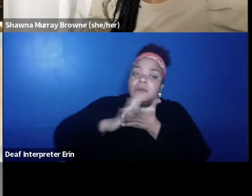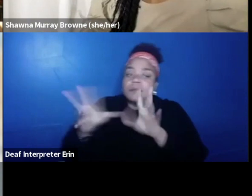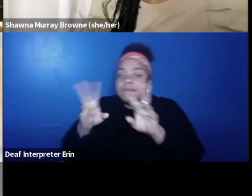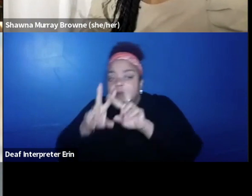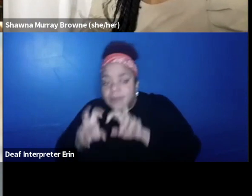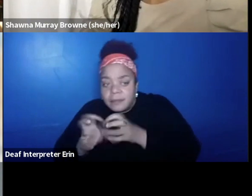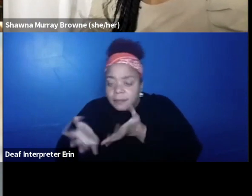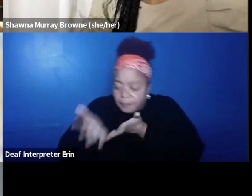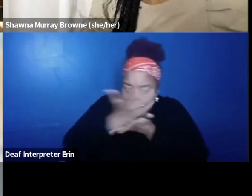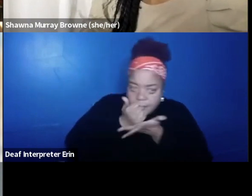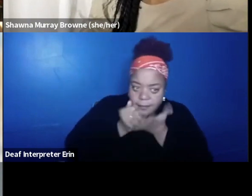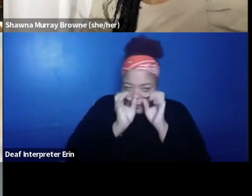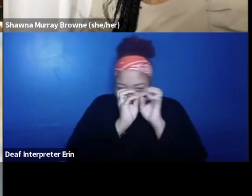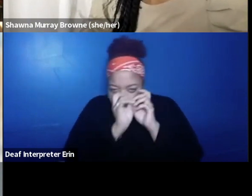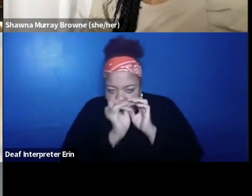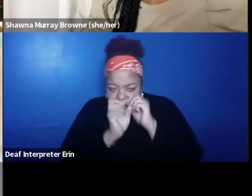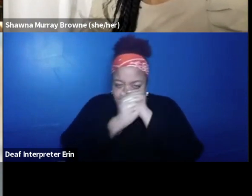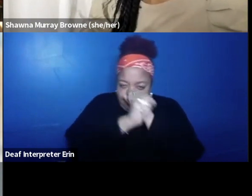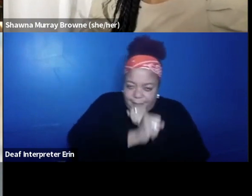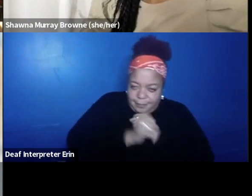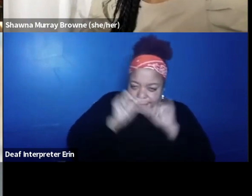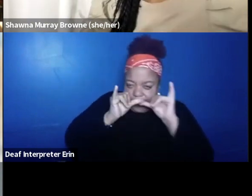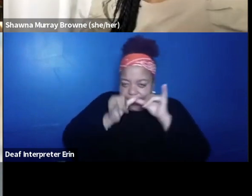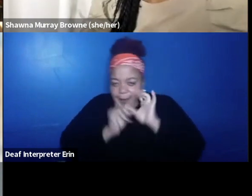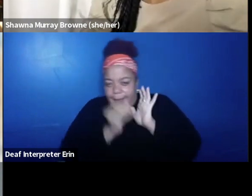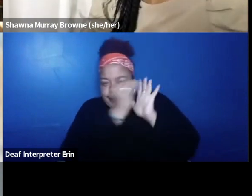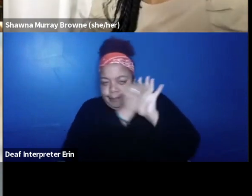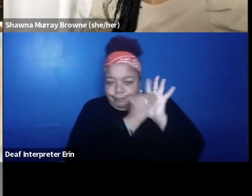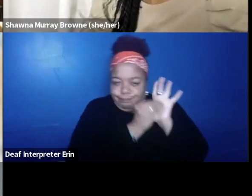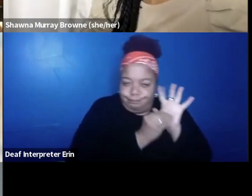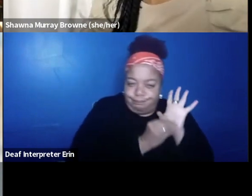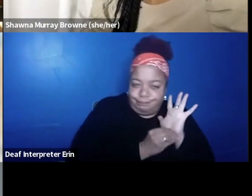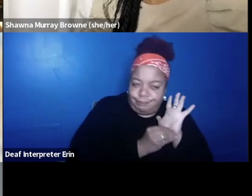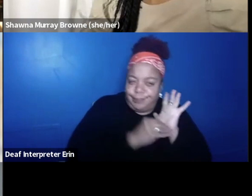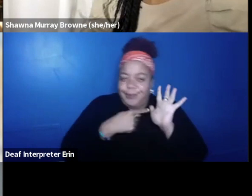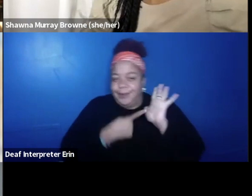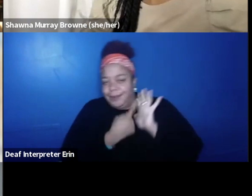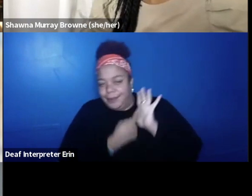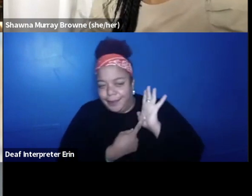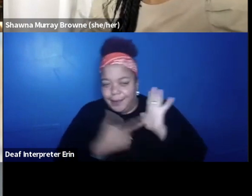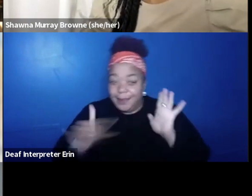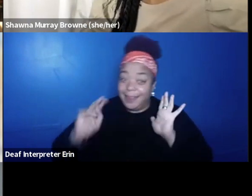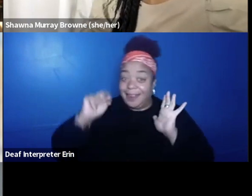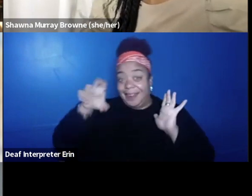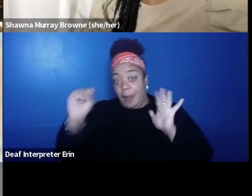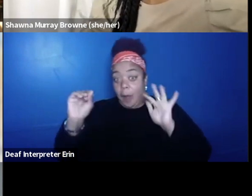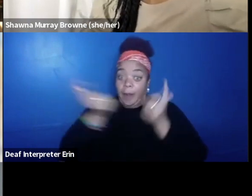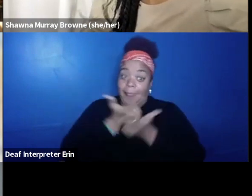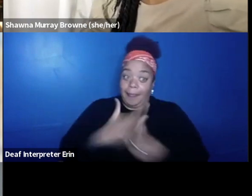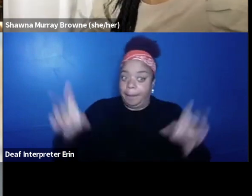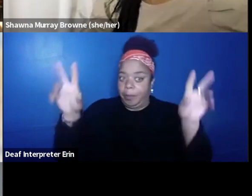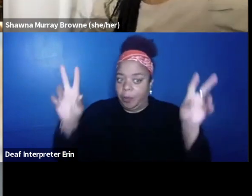They're collecting often the kind of like neoliberal interventions to what these experiences are and not the reality of what those experiences